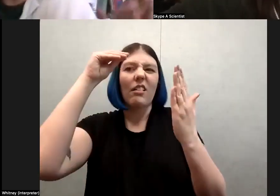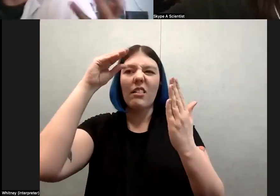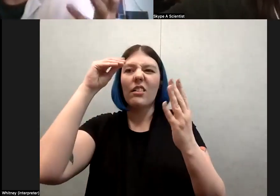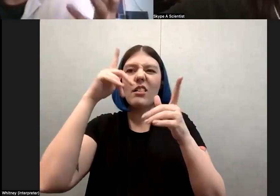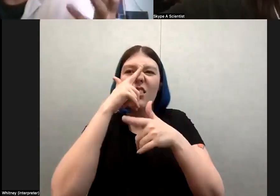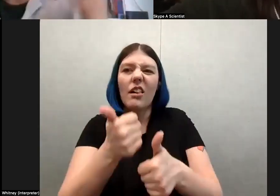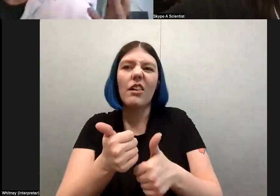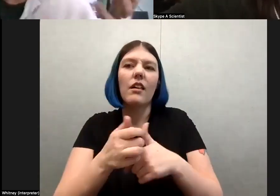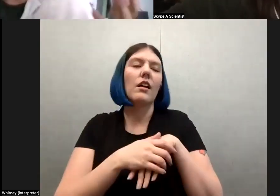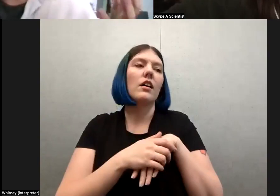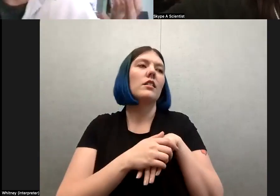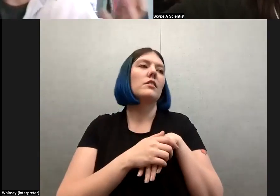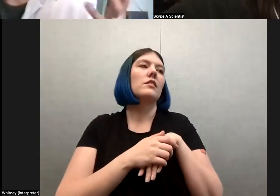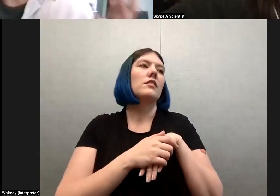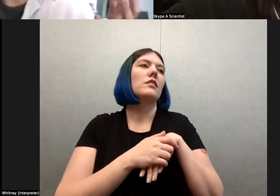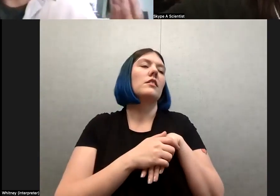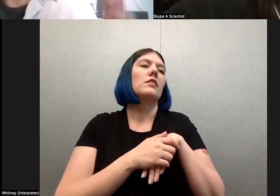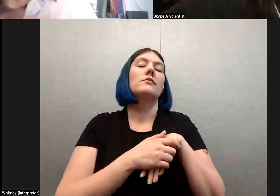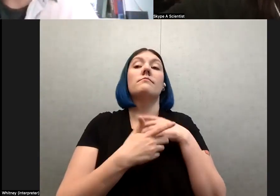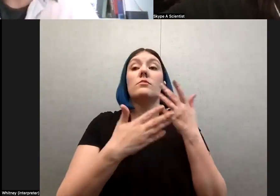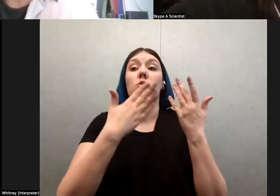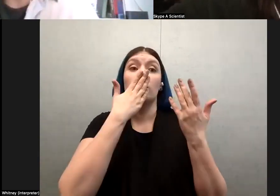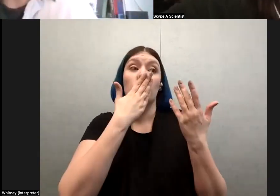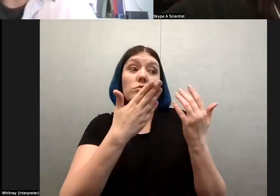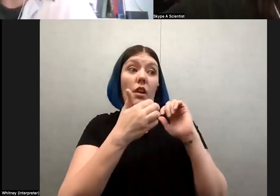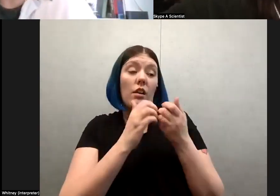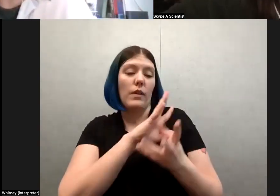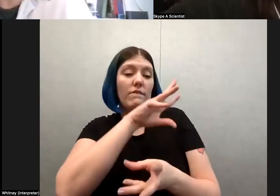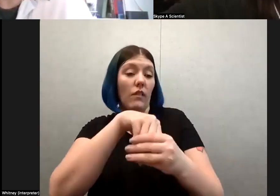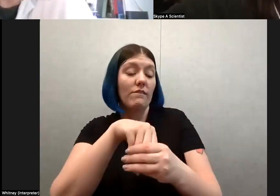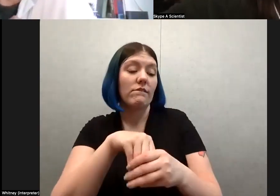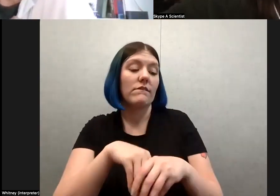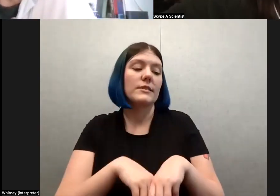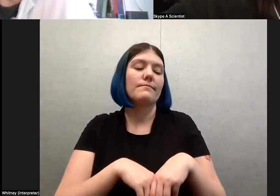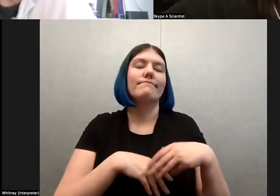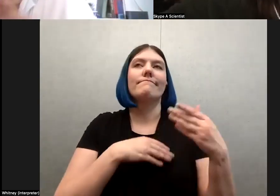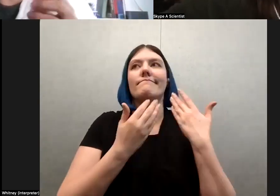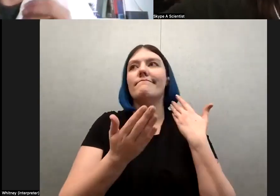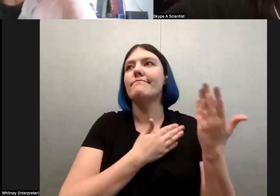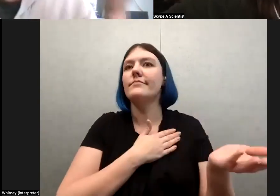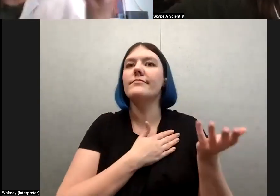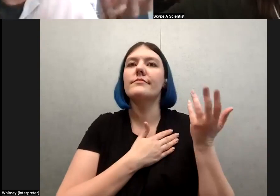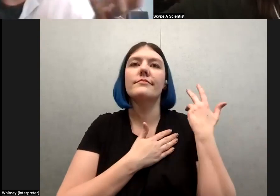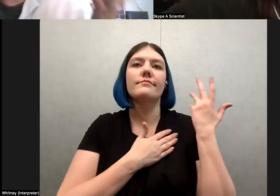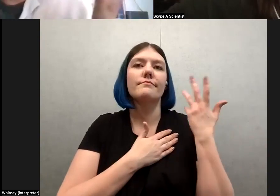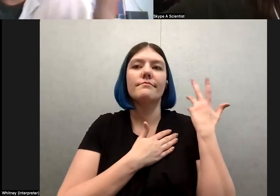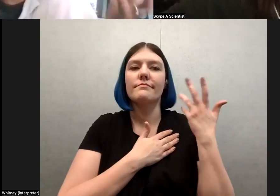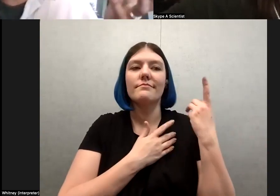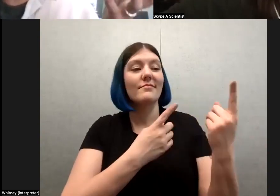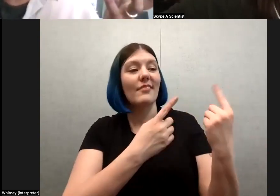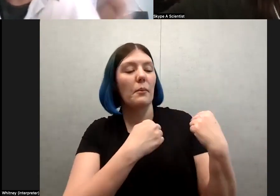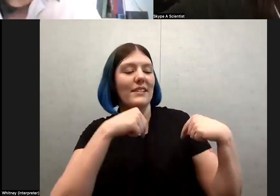interested is a great way to start getting involved. And, whether that's, coming to things like